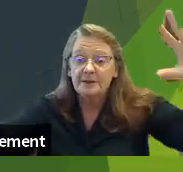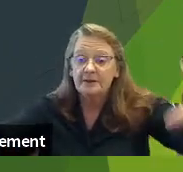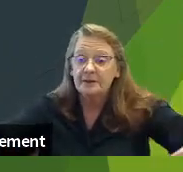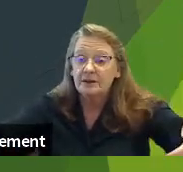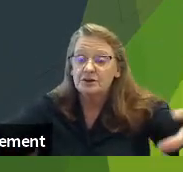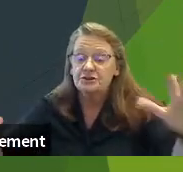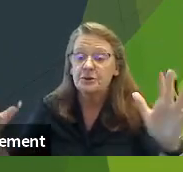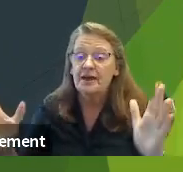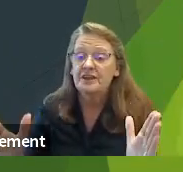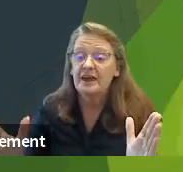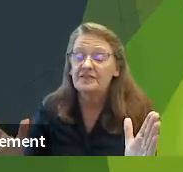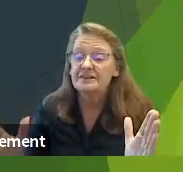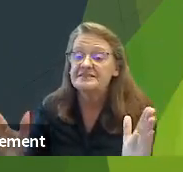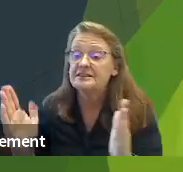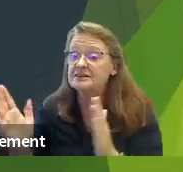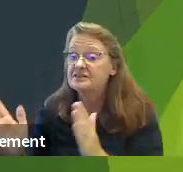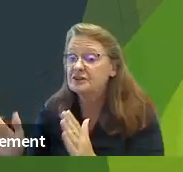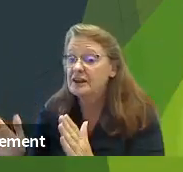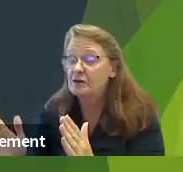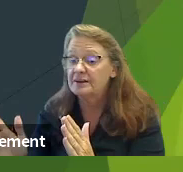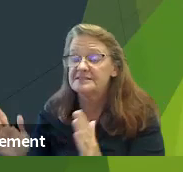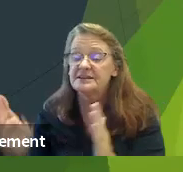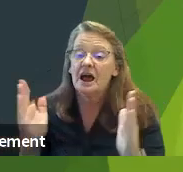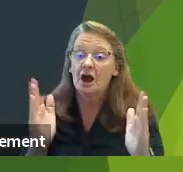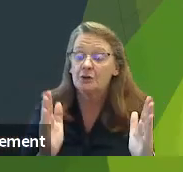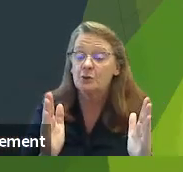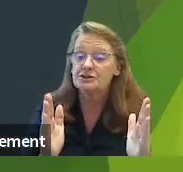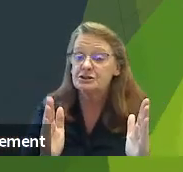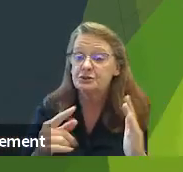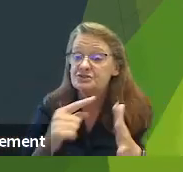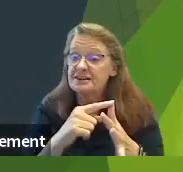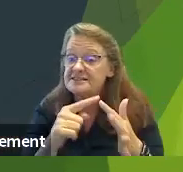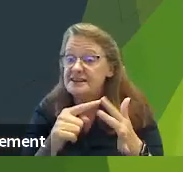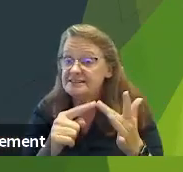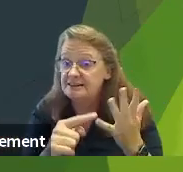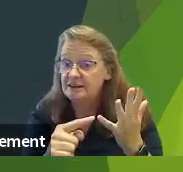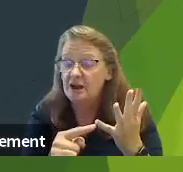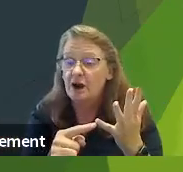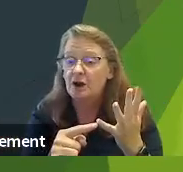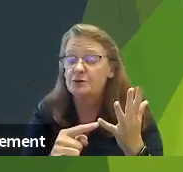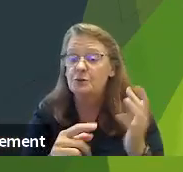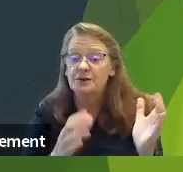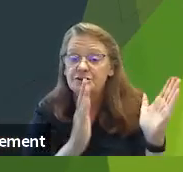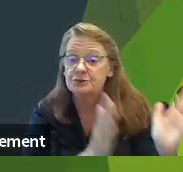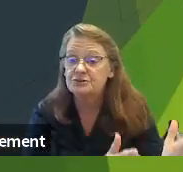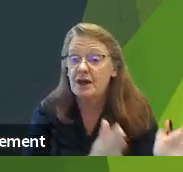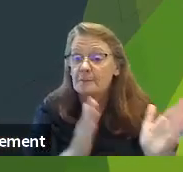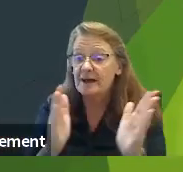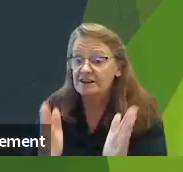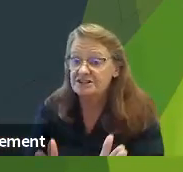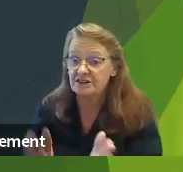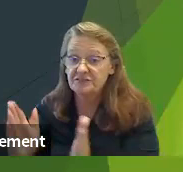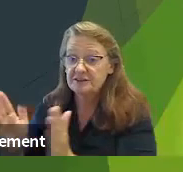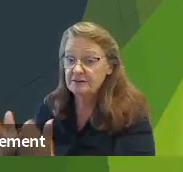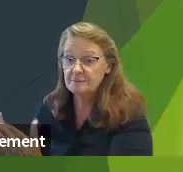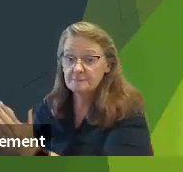up? Do you have to have things in different areas? Are you going to use indexing? Are you going to use